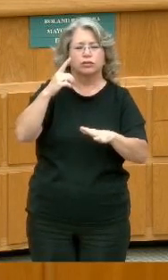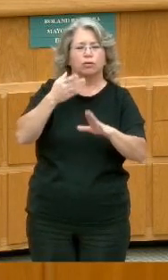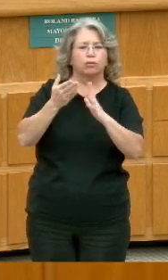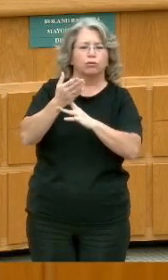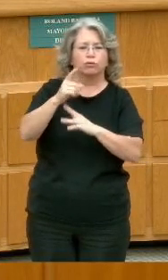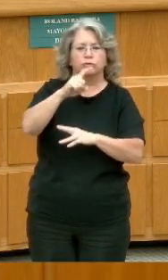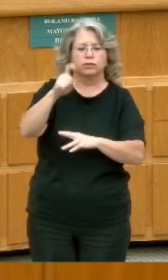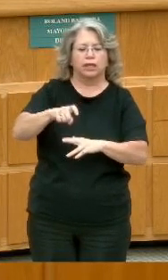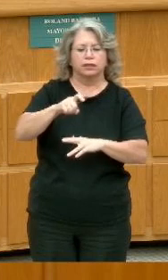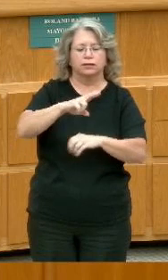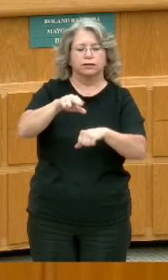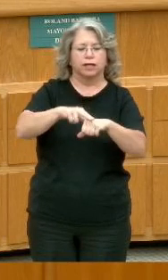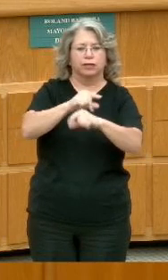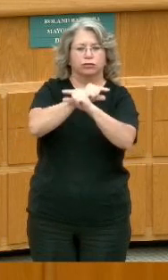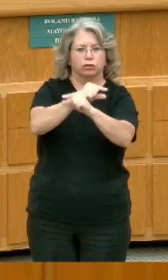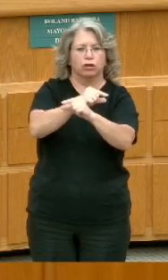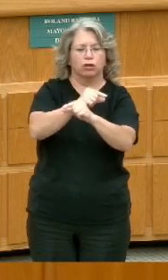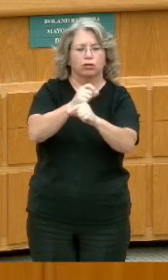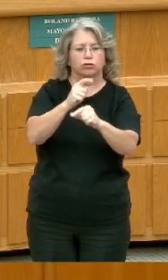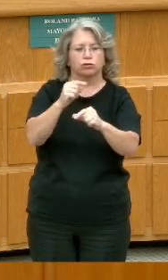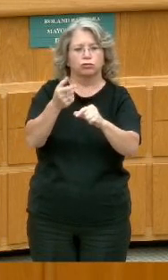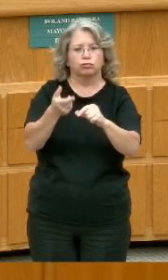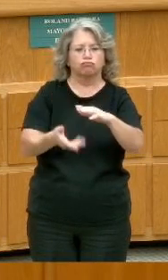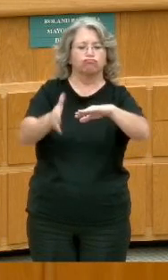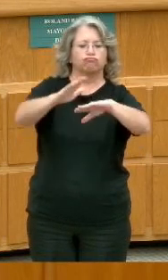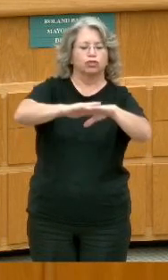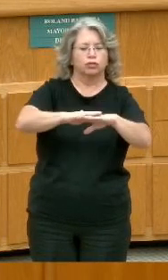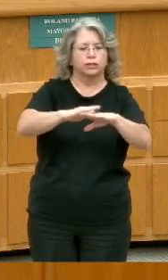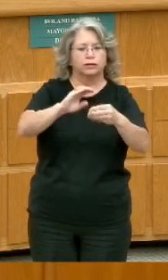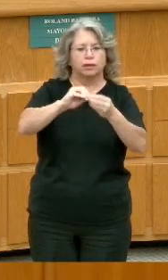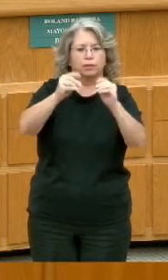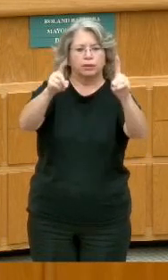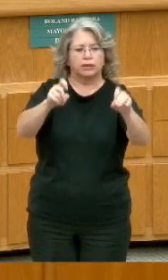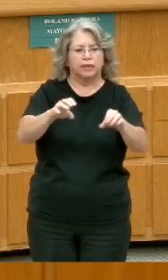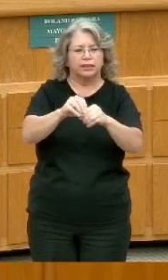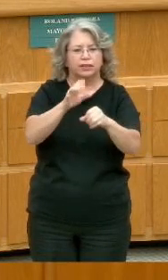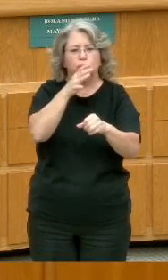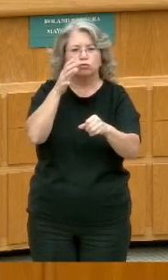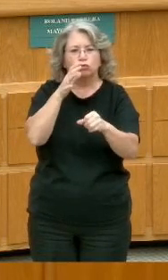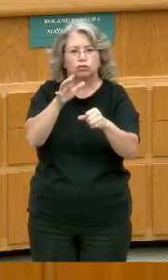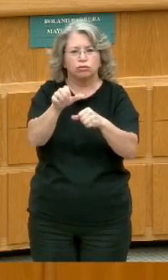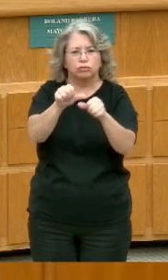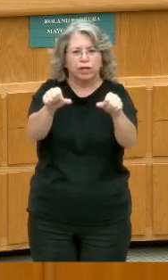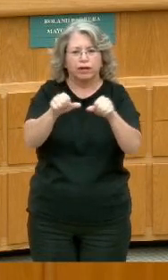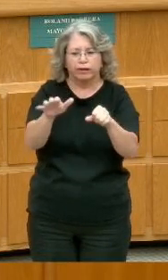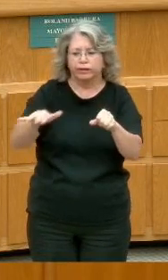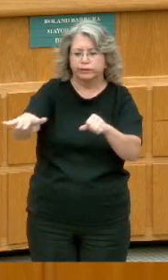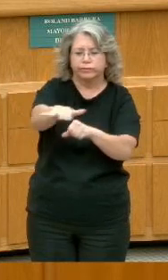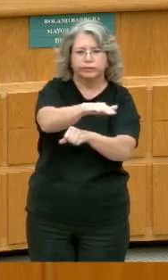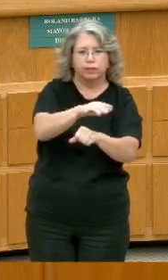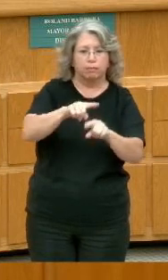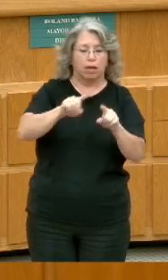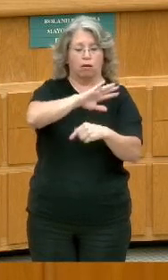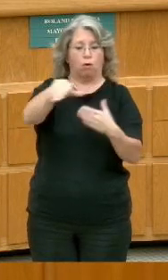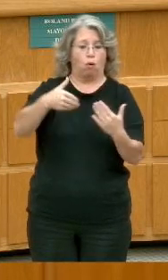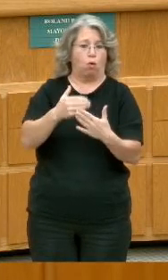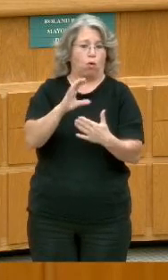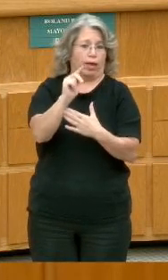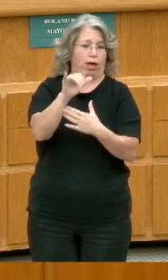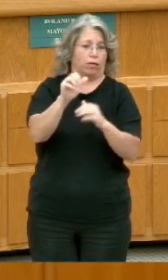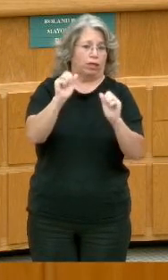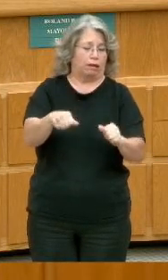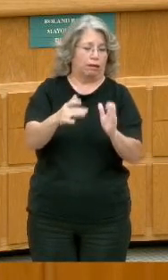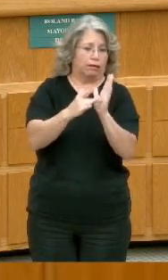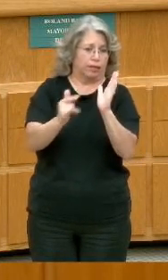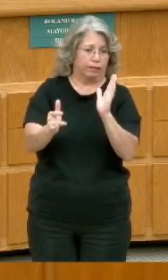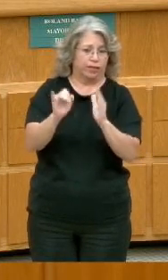in rural parts of the state. But all of Nueces County can take advantage of that. So County Judge Canales will talk about